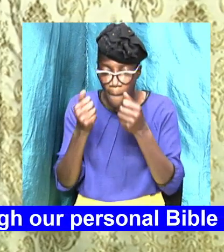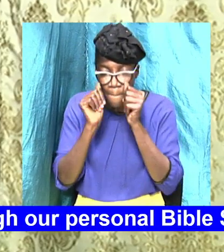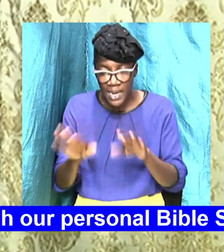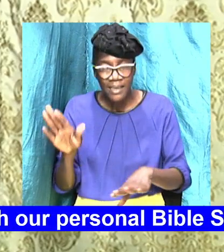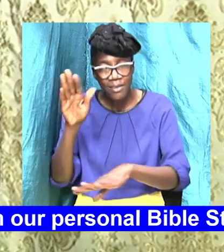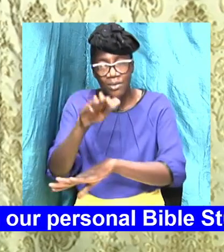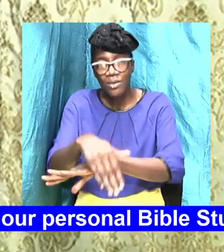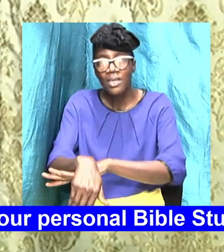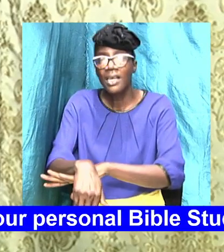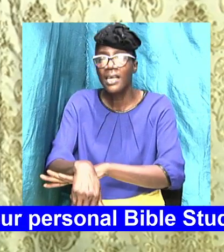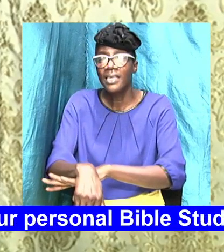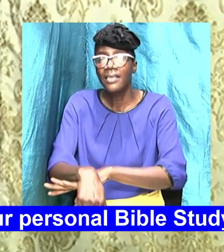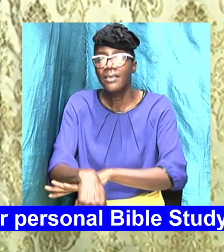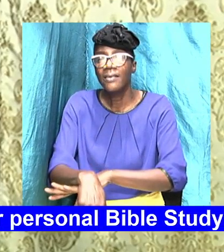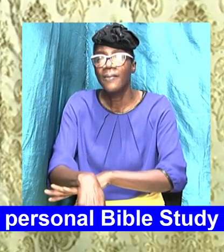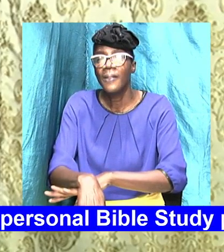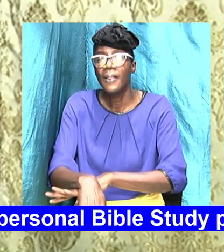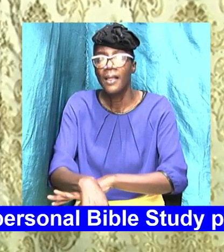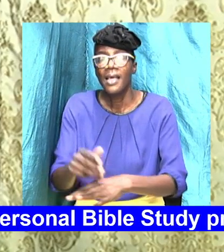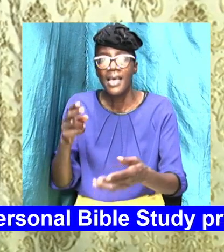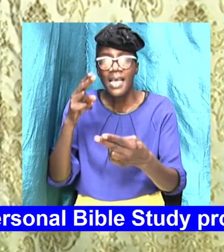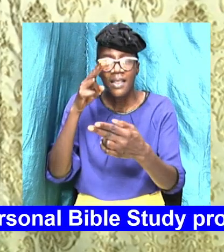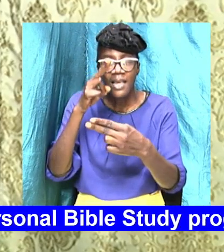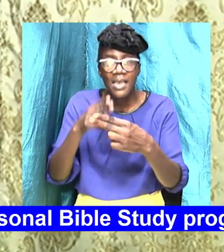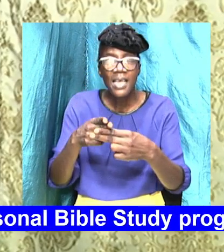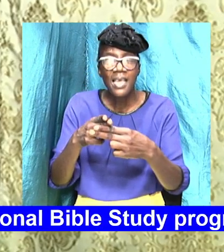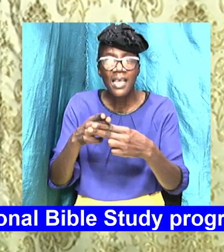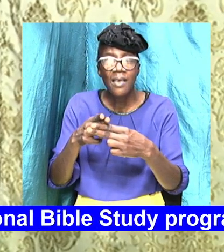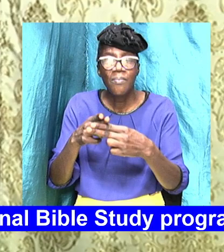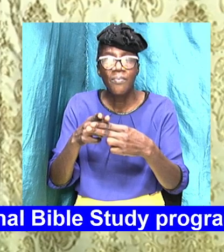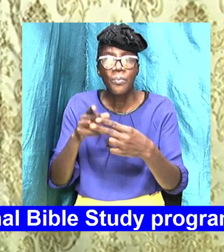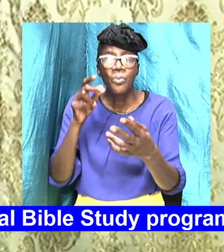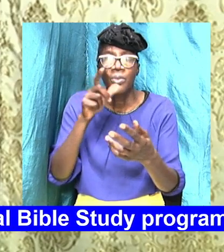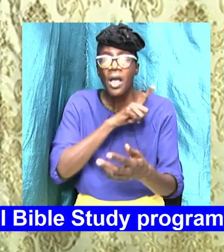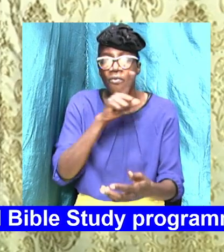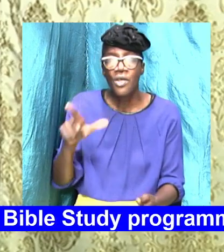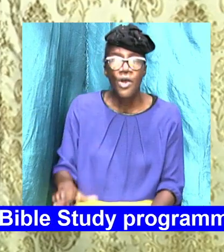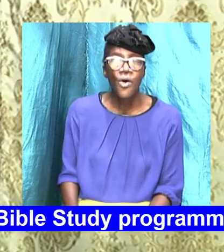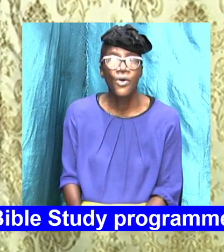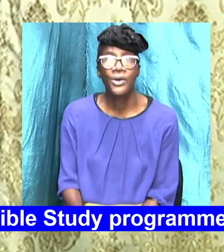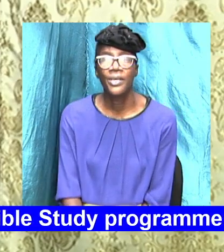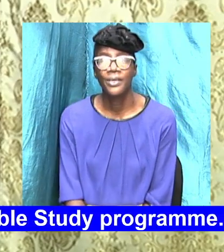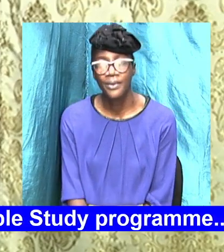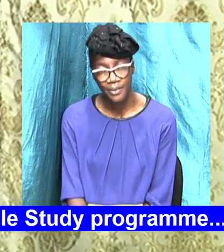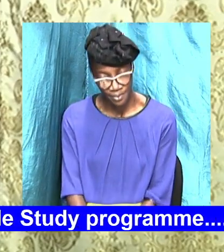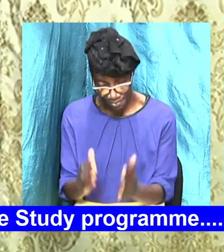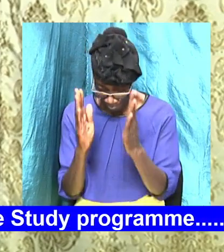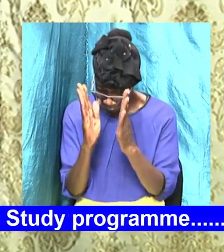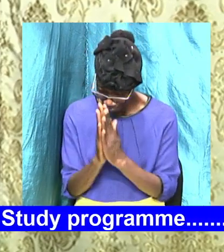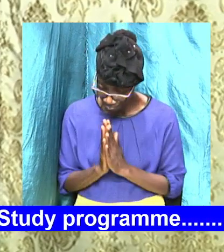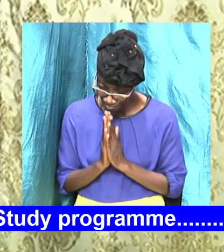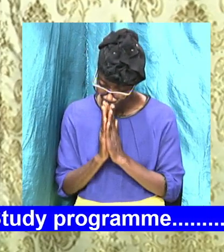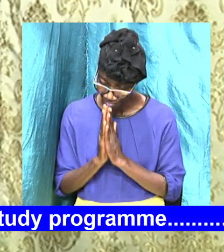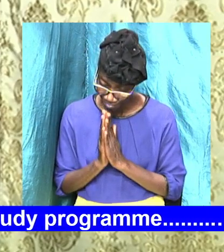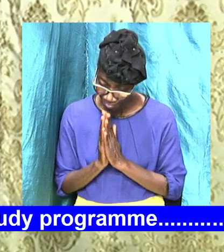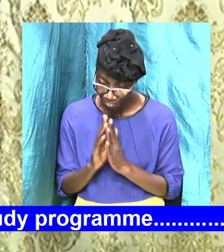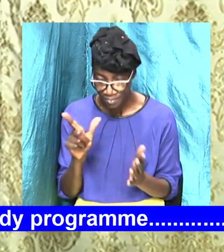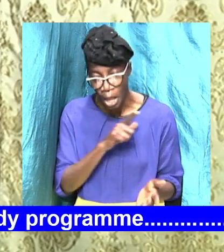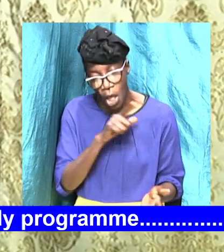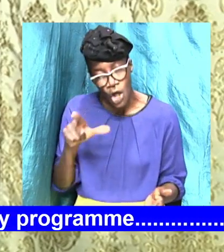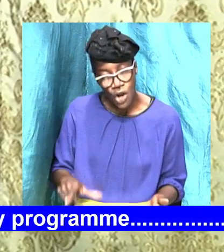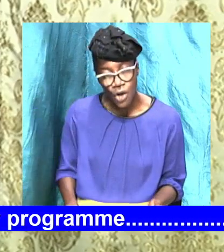tonight in the name of the Lord. Just bow your heads while I pray. Lord,